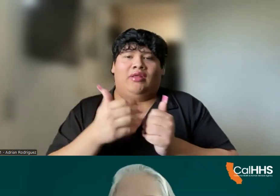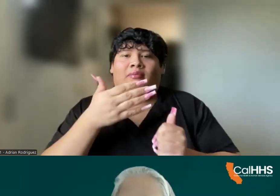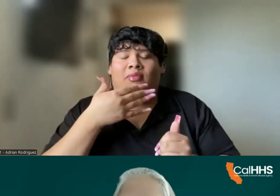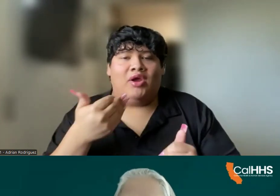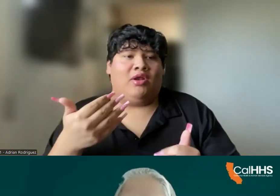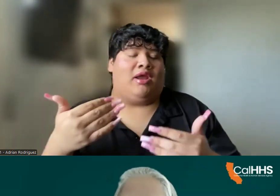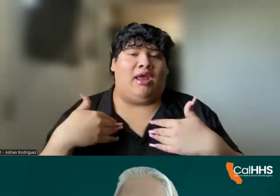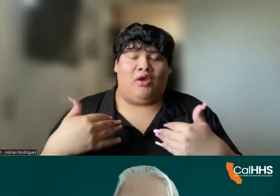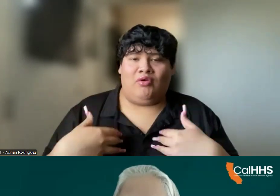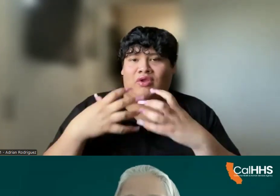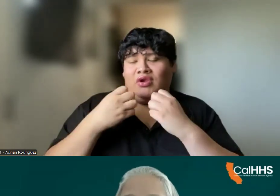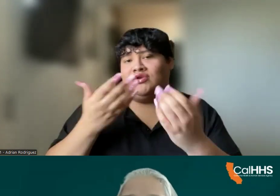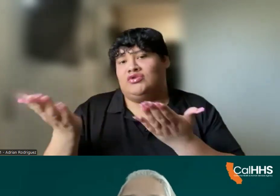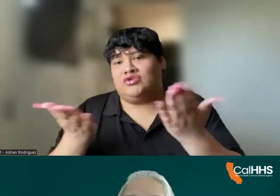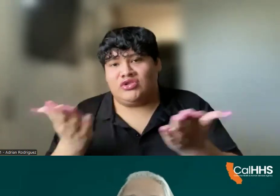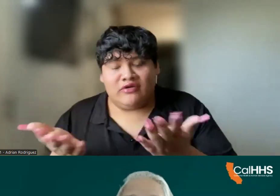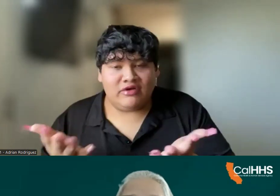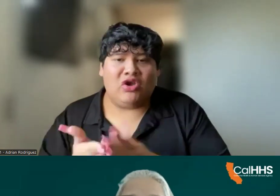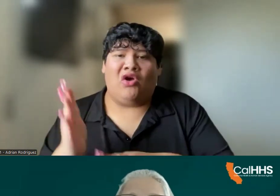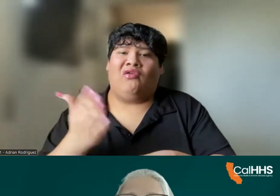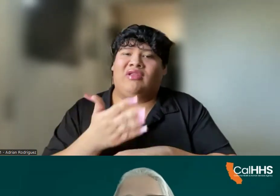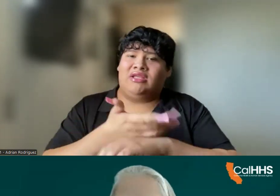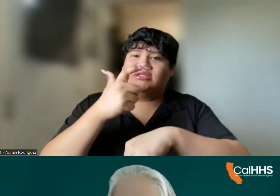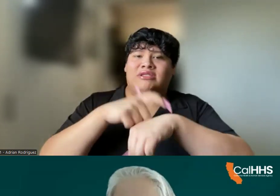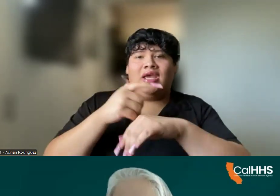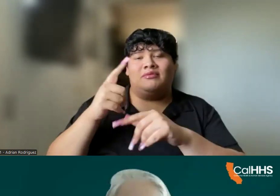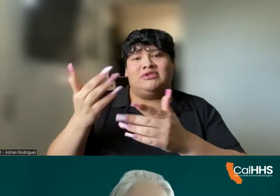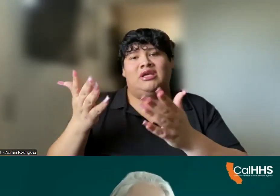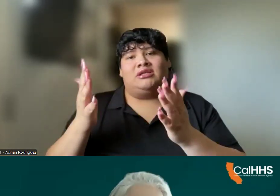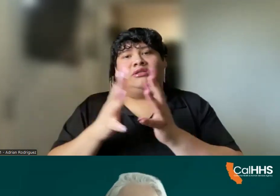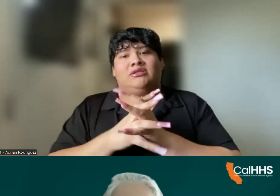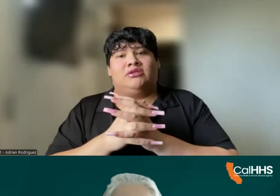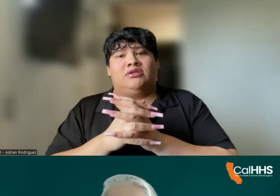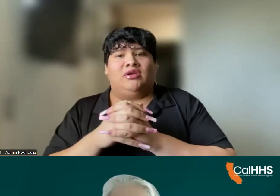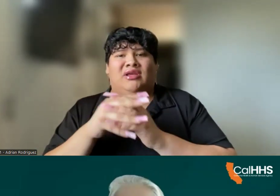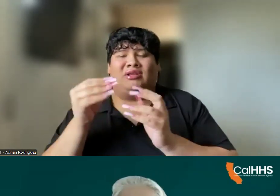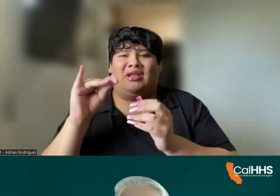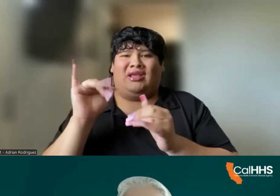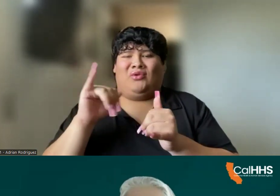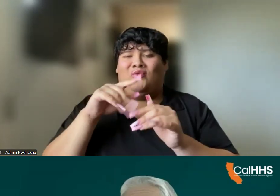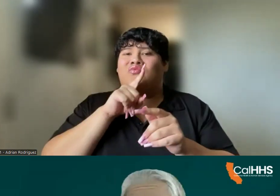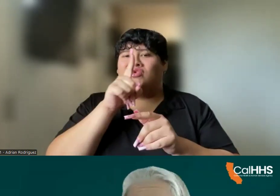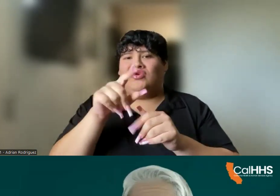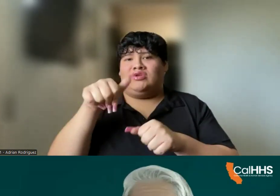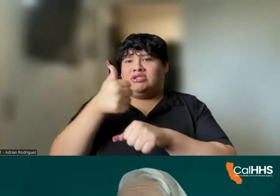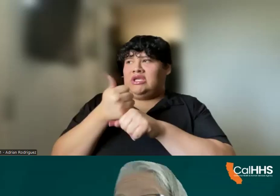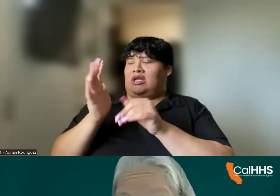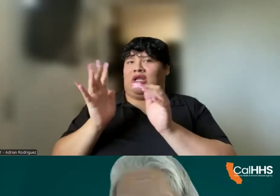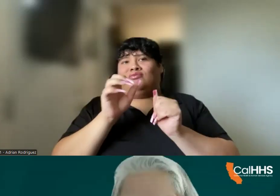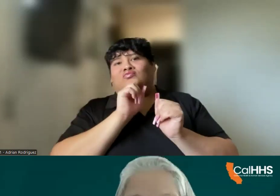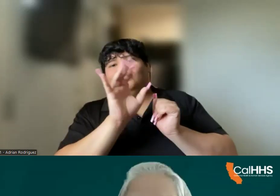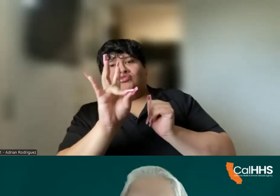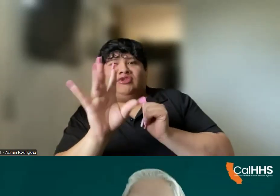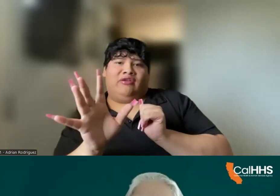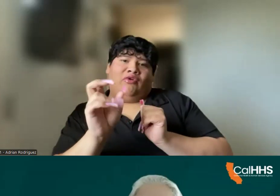healthcare services? Oftentimes that is incredibly necessary in a rural setting where somebody is 75,